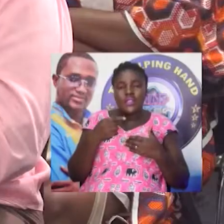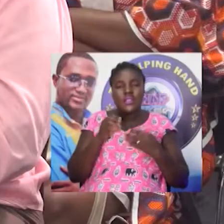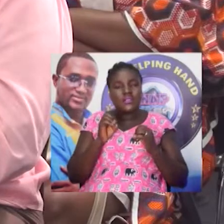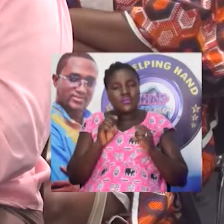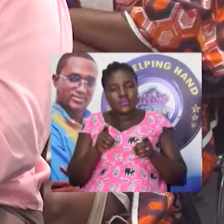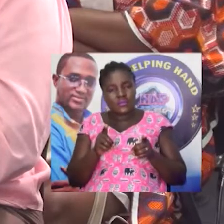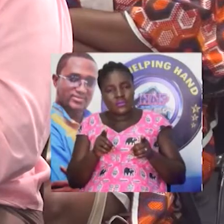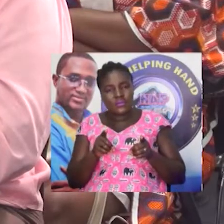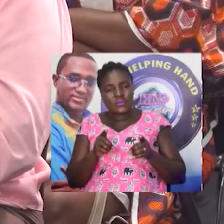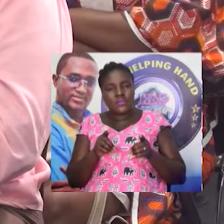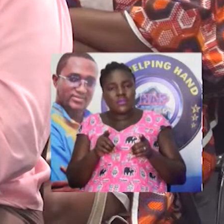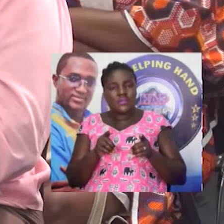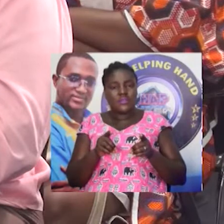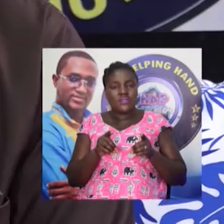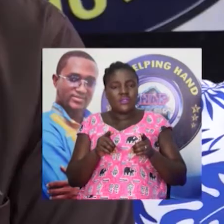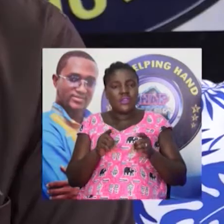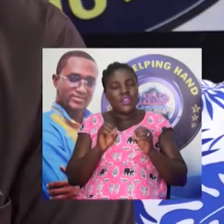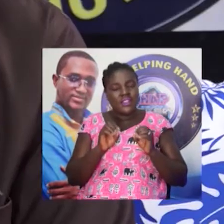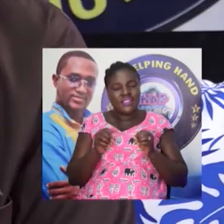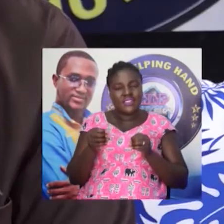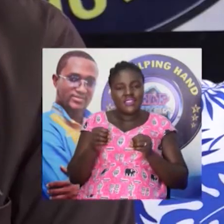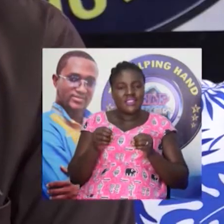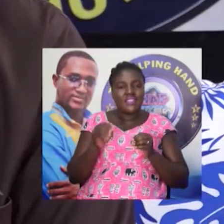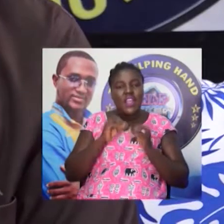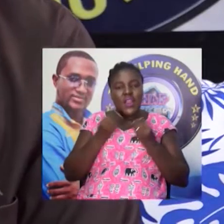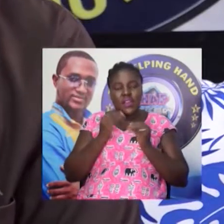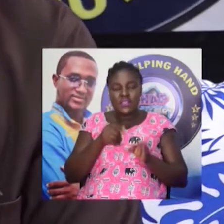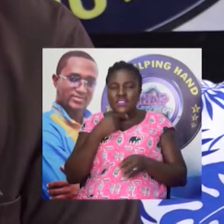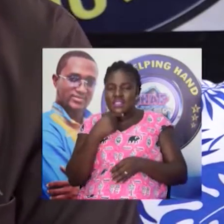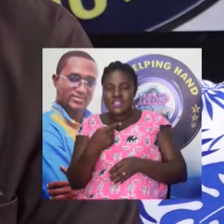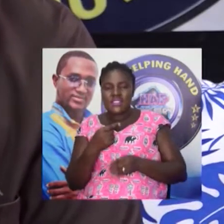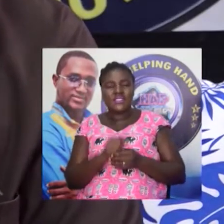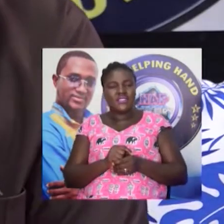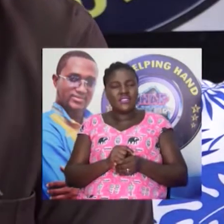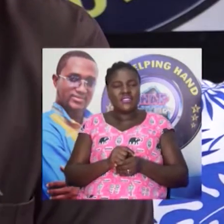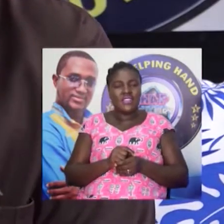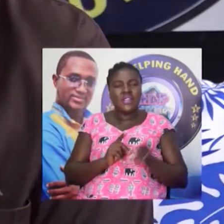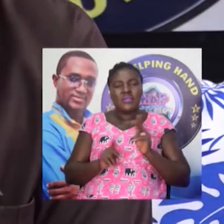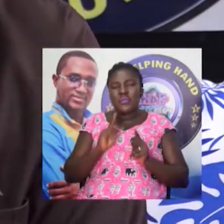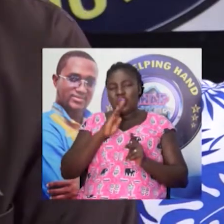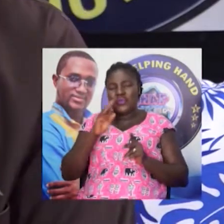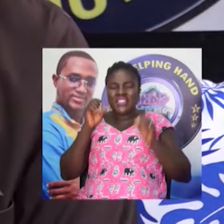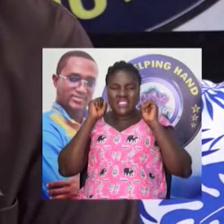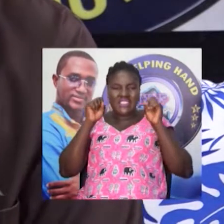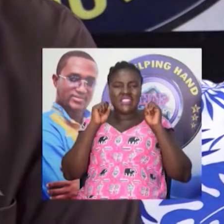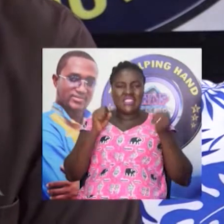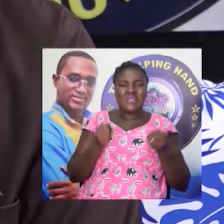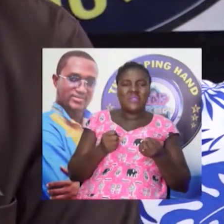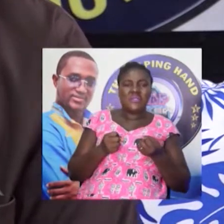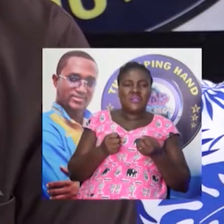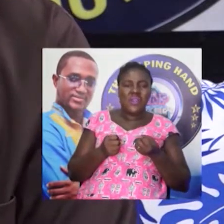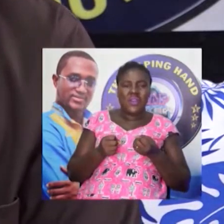serious course, look at what I'm doing. And well, in those days, how many people were in the college or in the